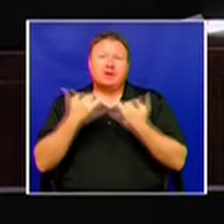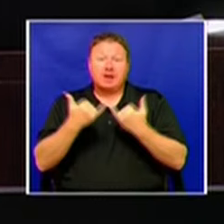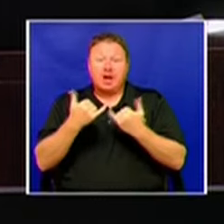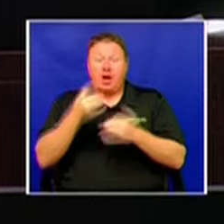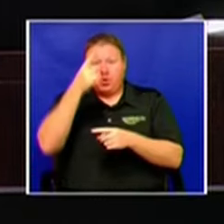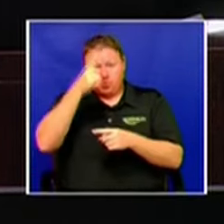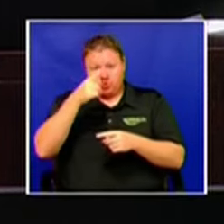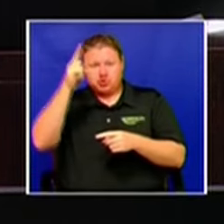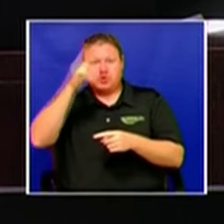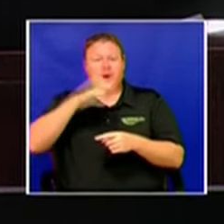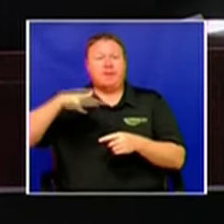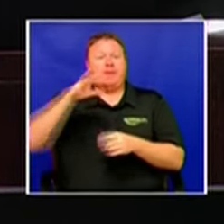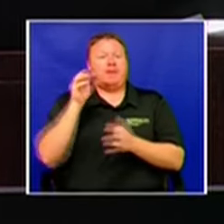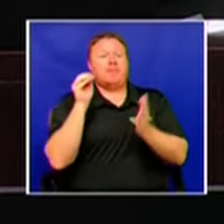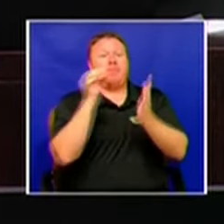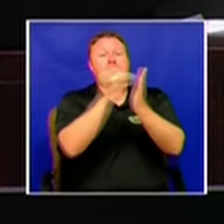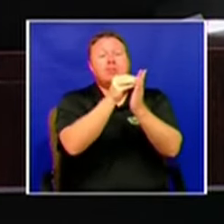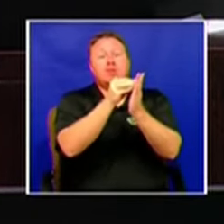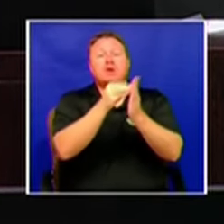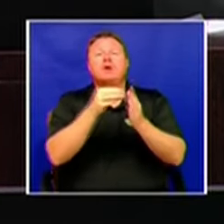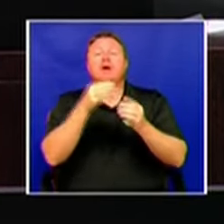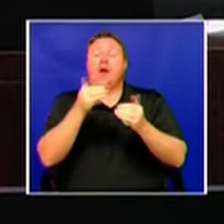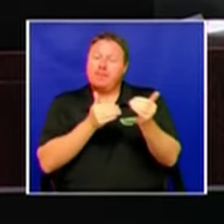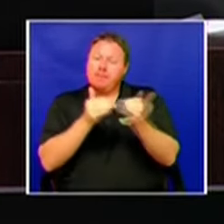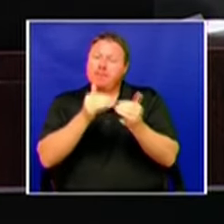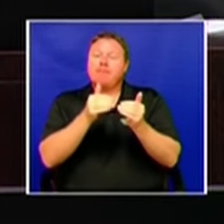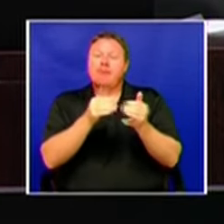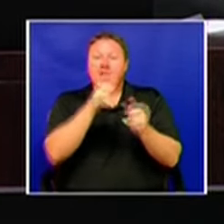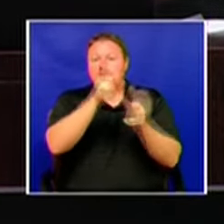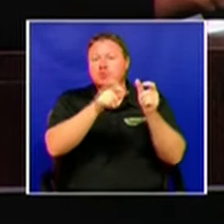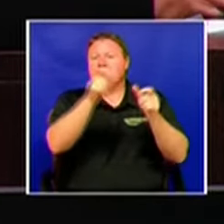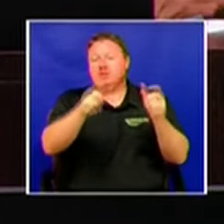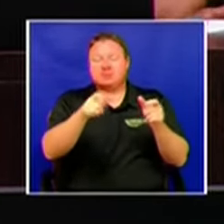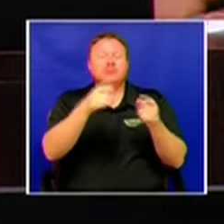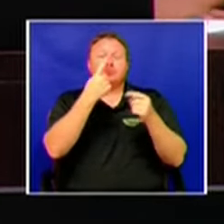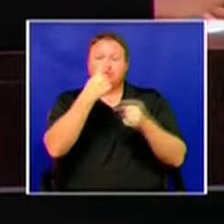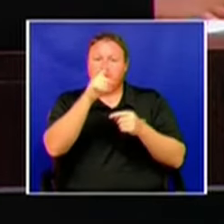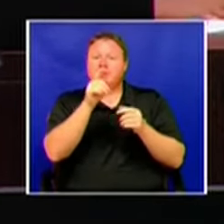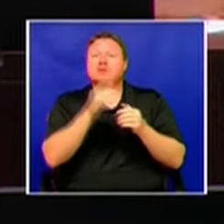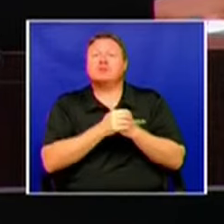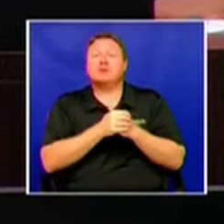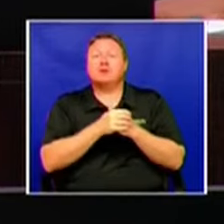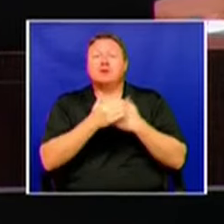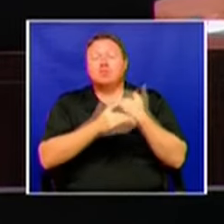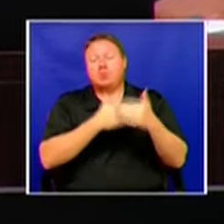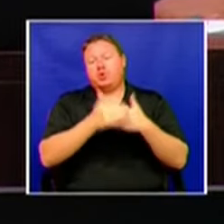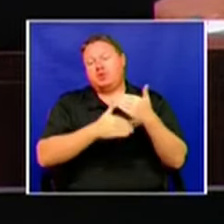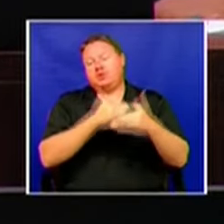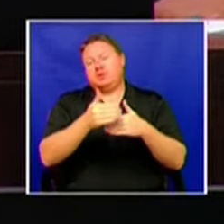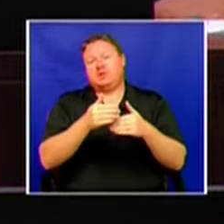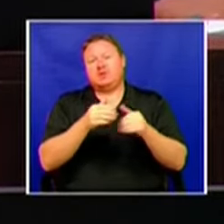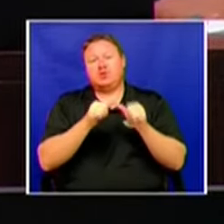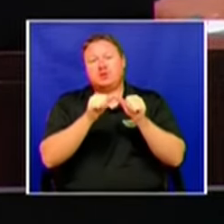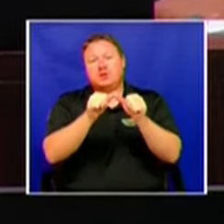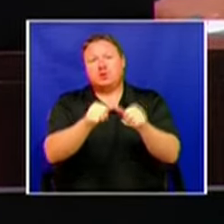place, under the right management, and the process continues. And this does